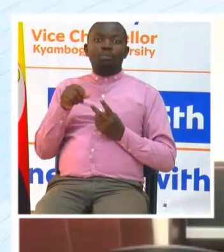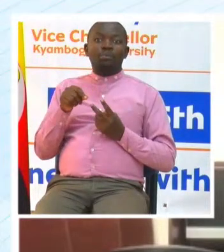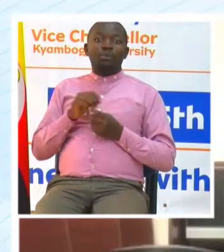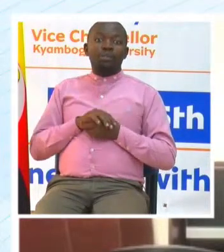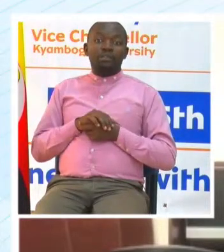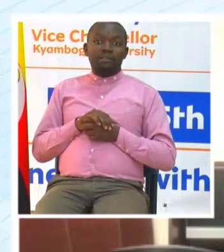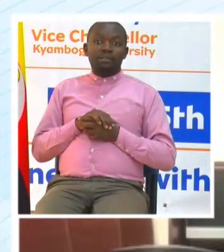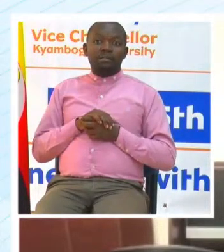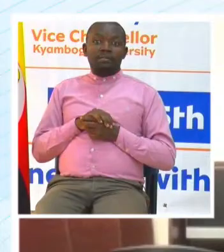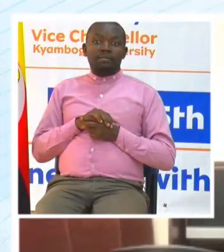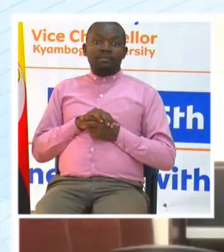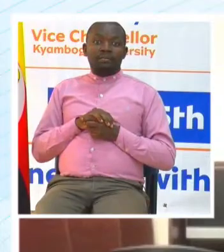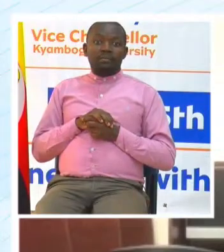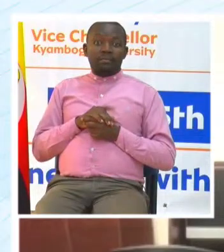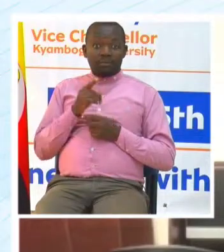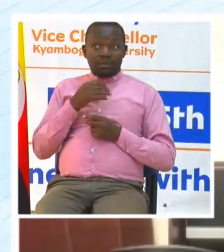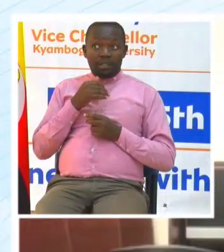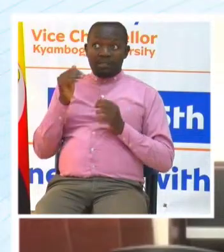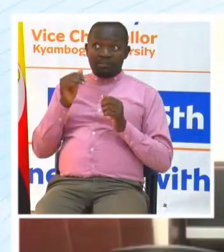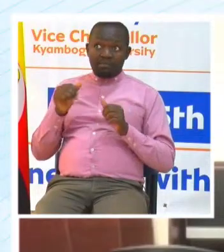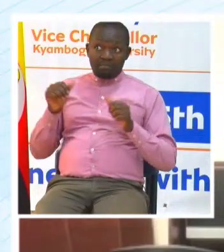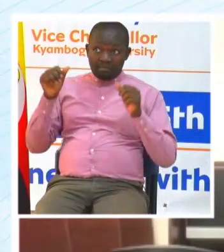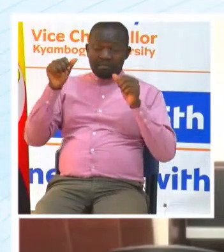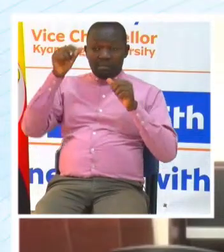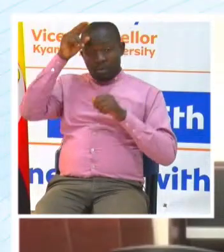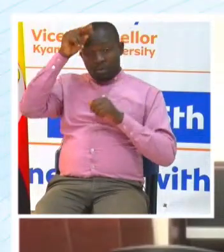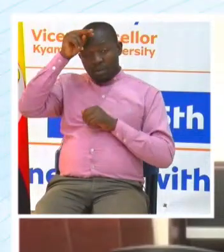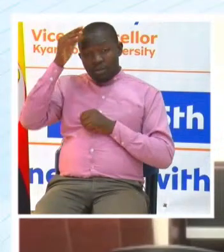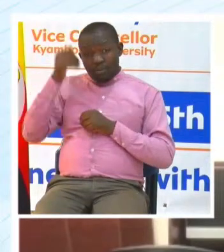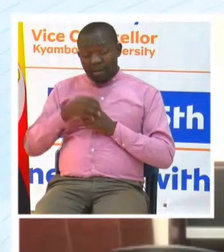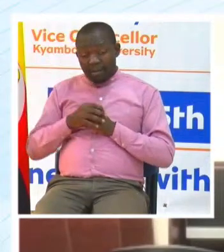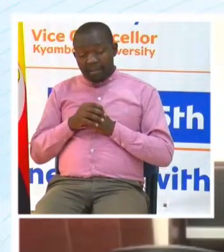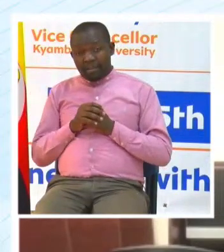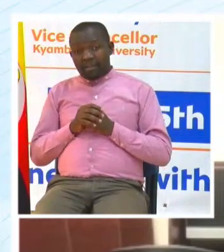graduate school. Why? Why that?